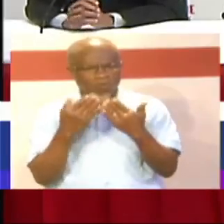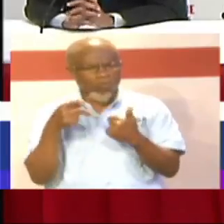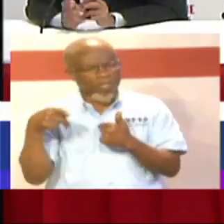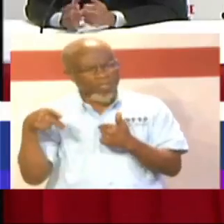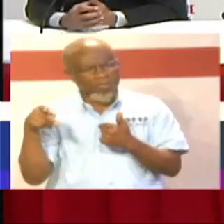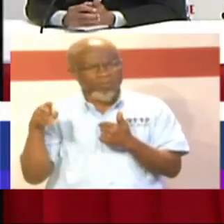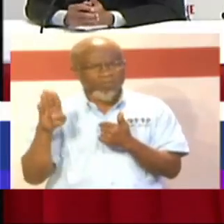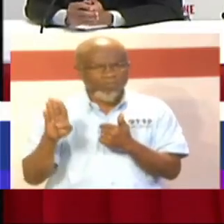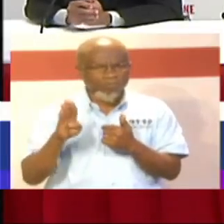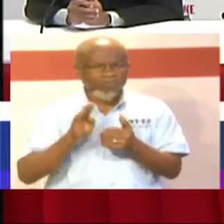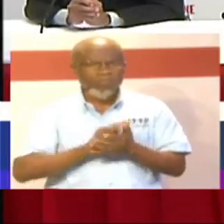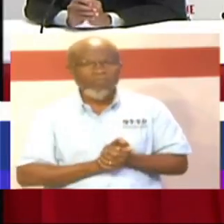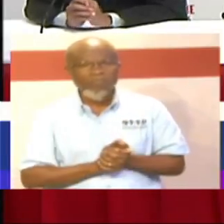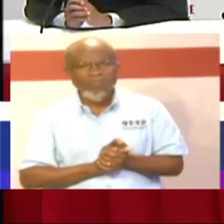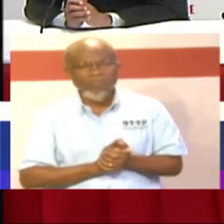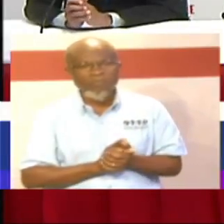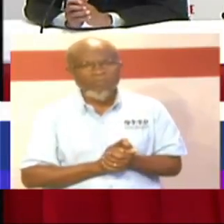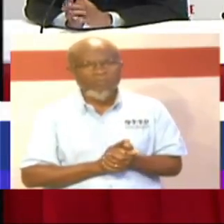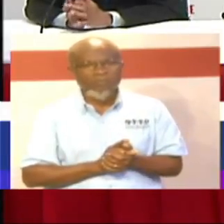Dr. Richards?